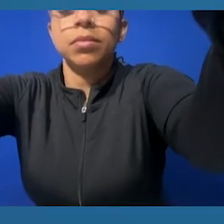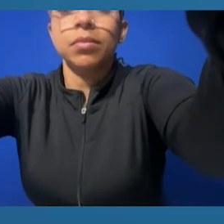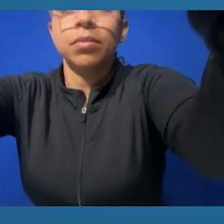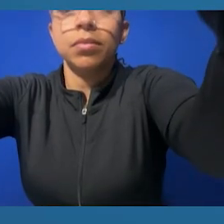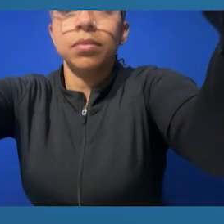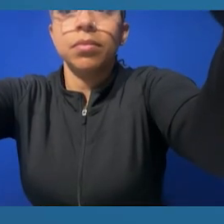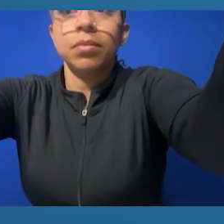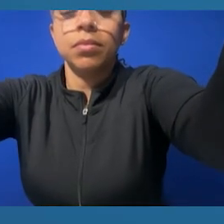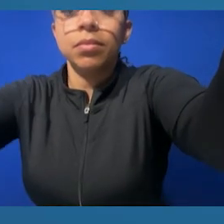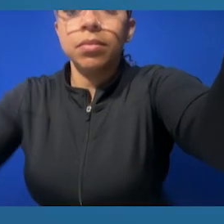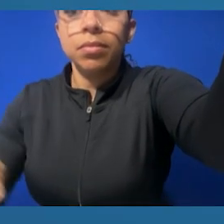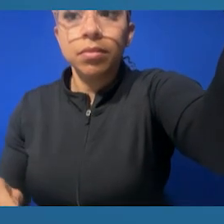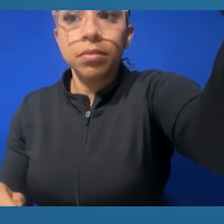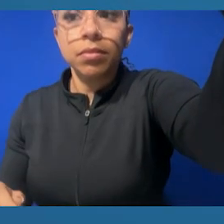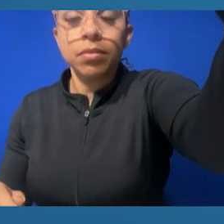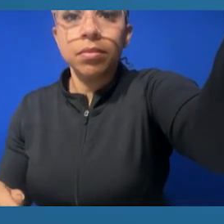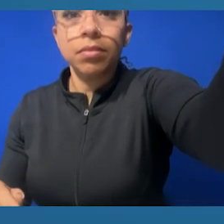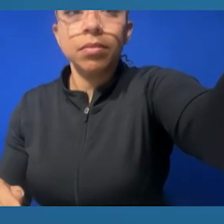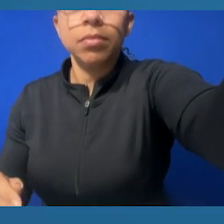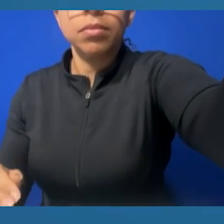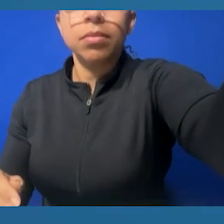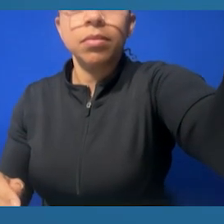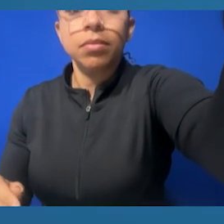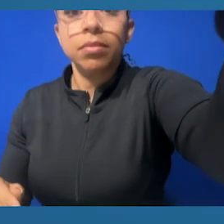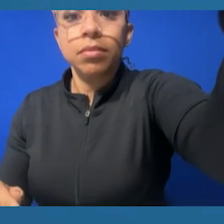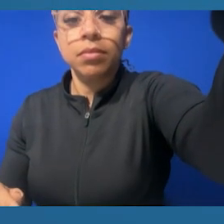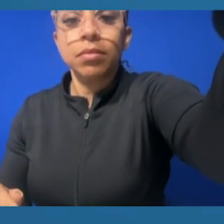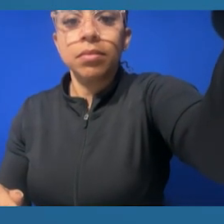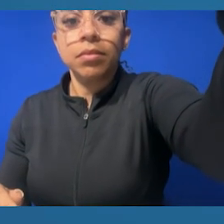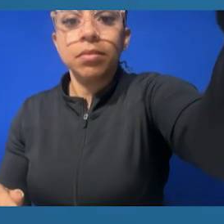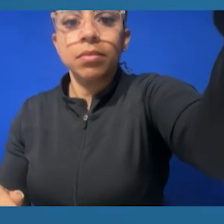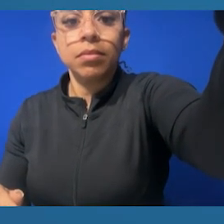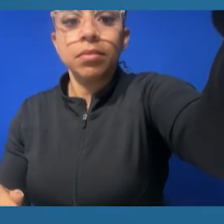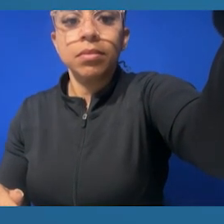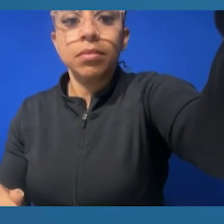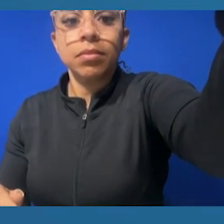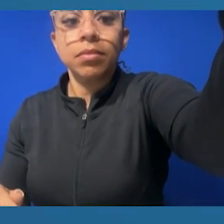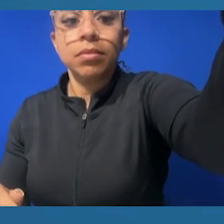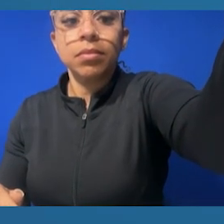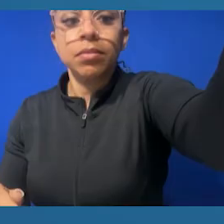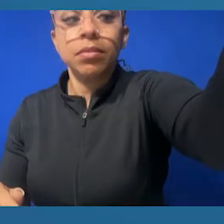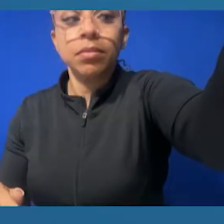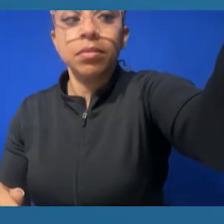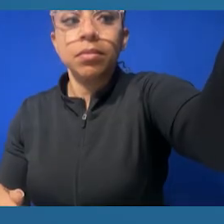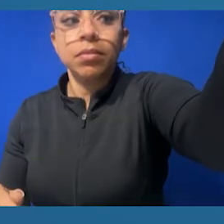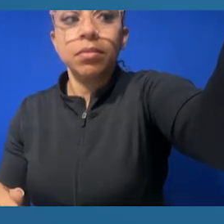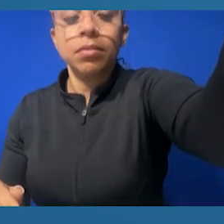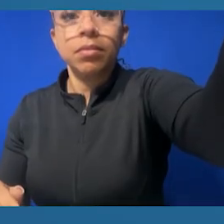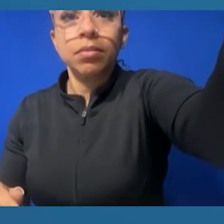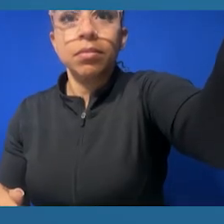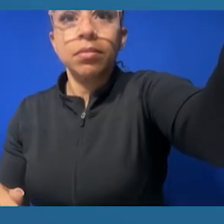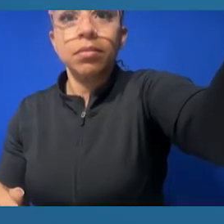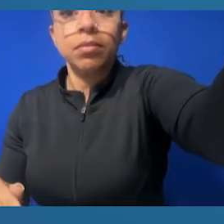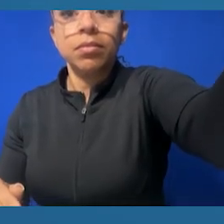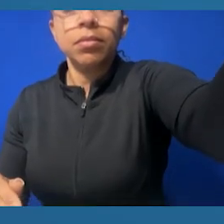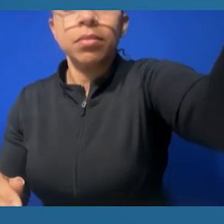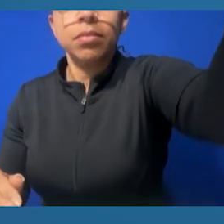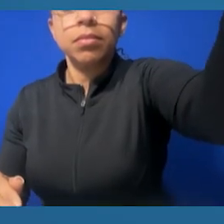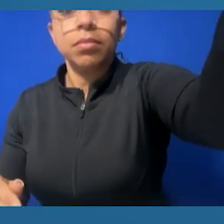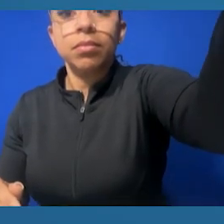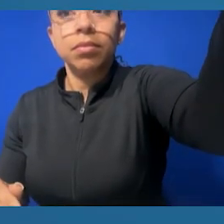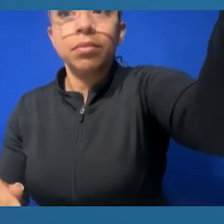you come to an agreement with lawmakers on alternative discovery form? Is the ink dry, or are you confident on